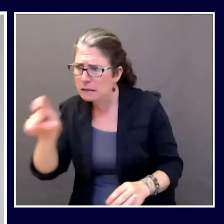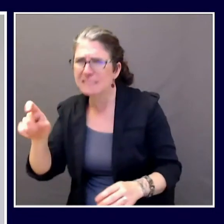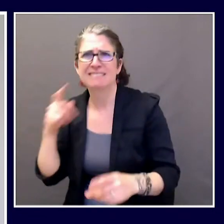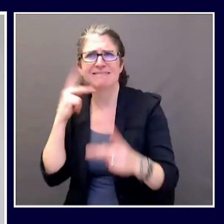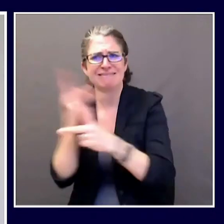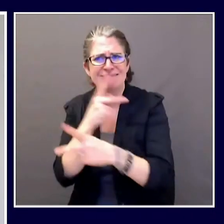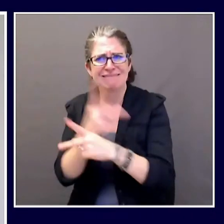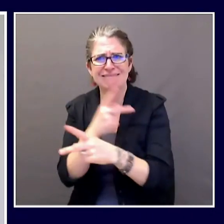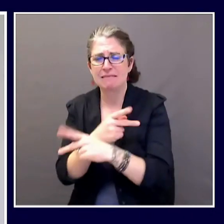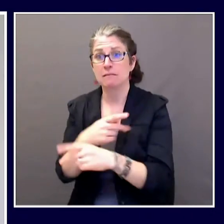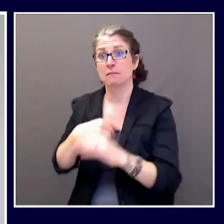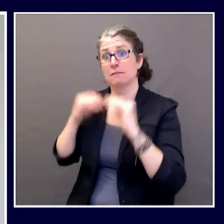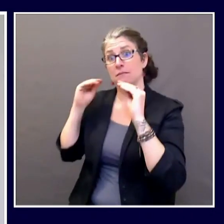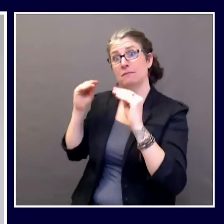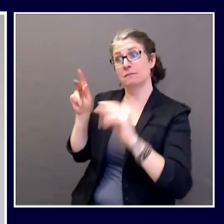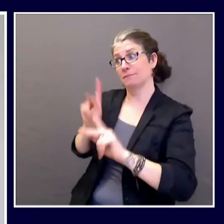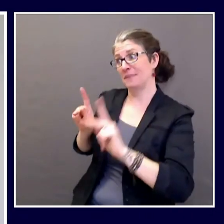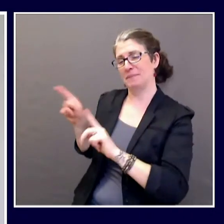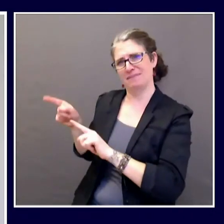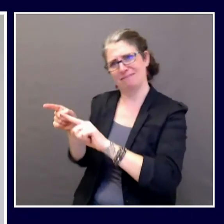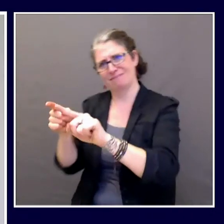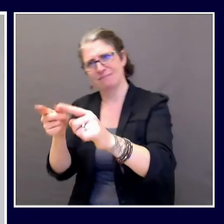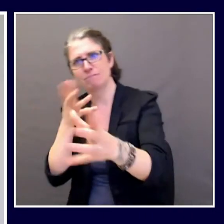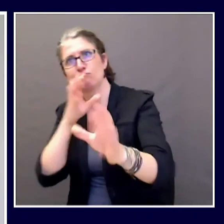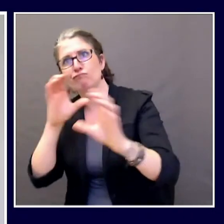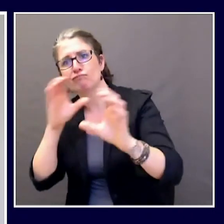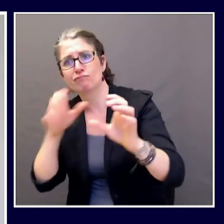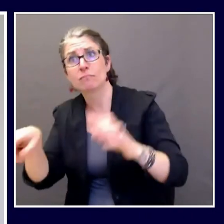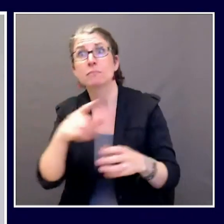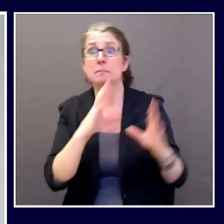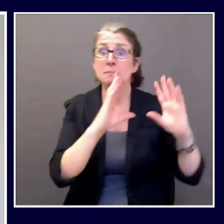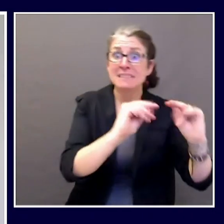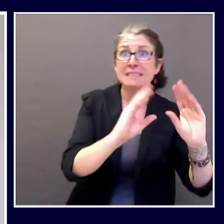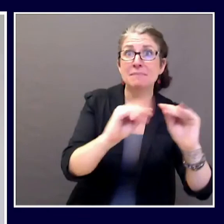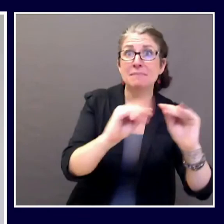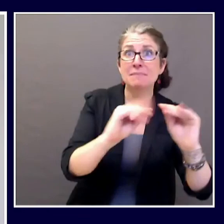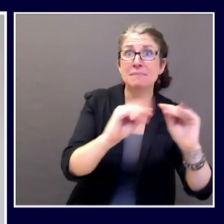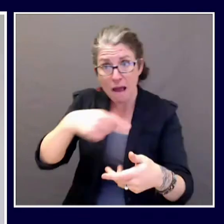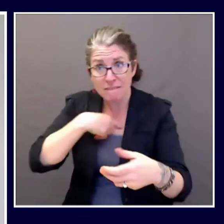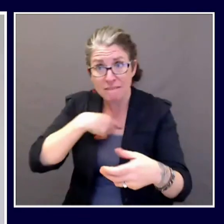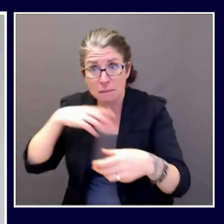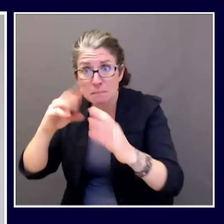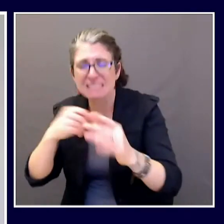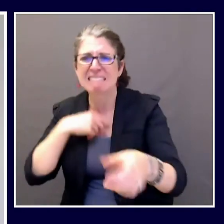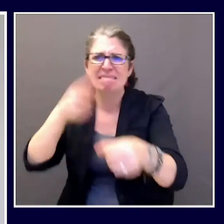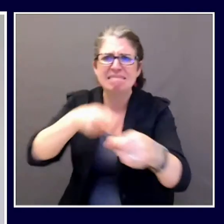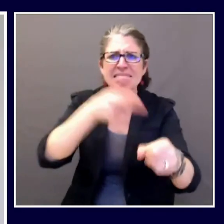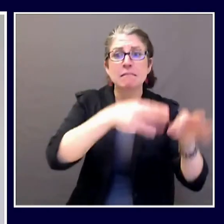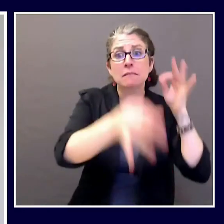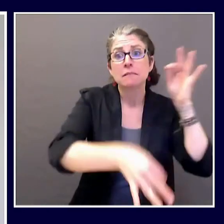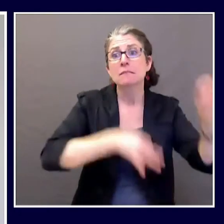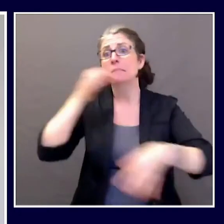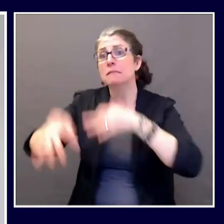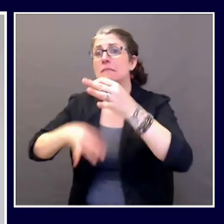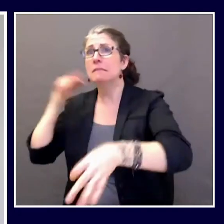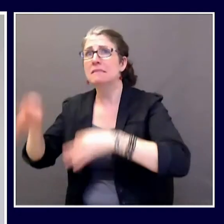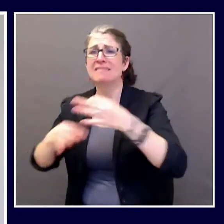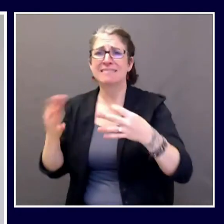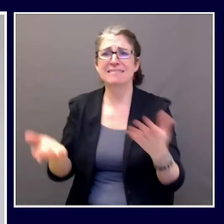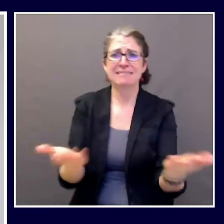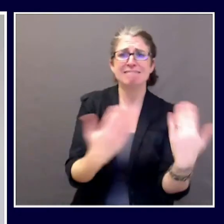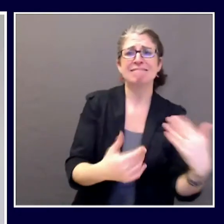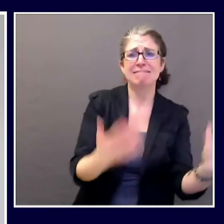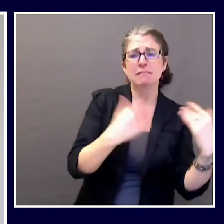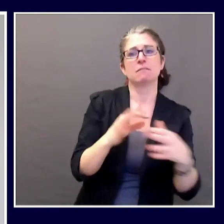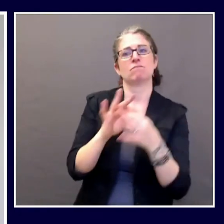that need to happen, as well as making access available to places that we know where there are high concentration of racial and ethnic